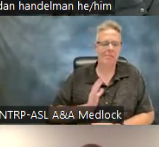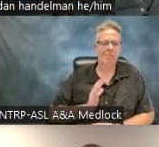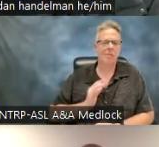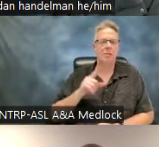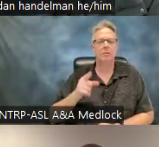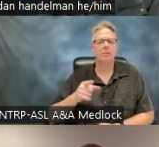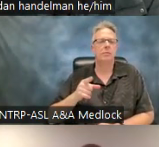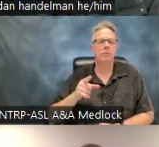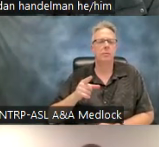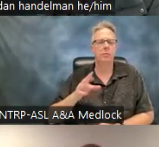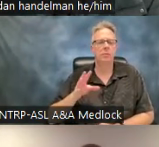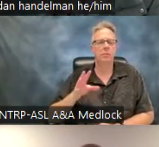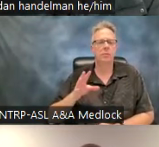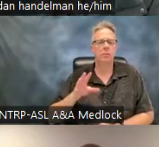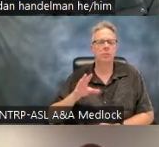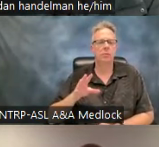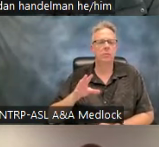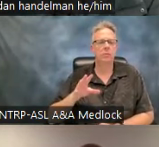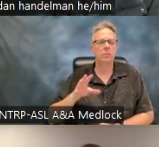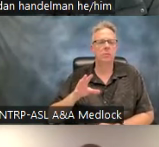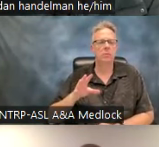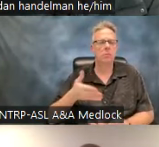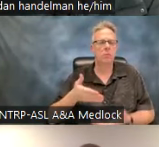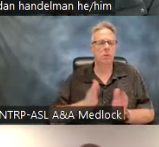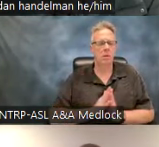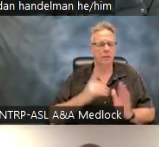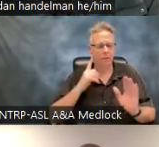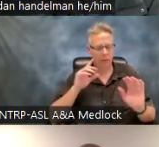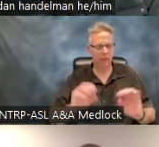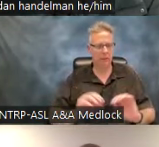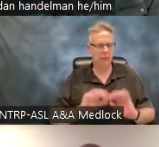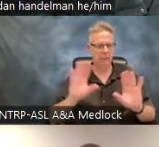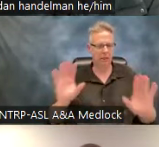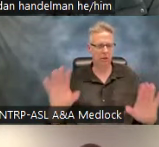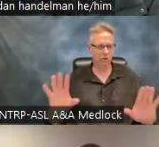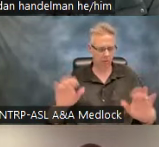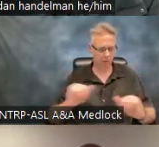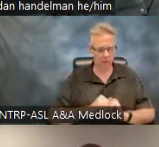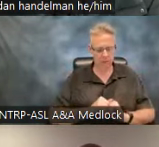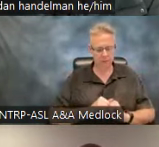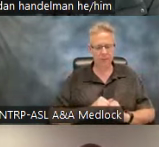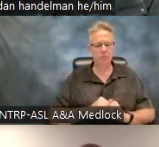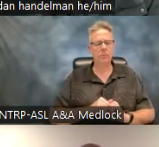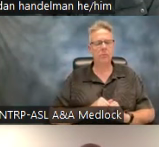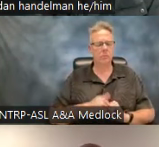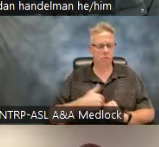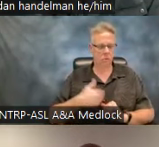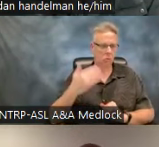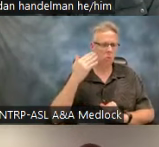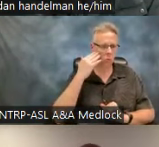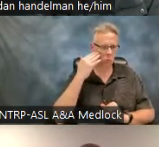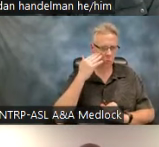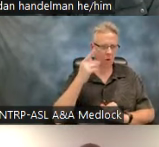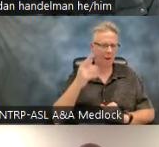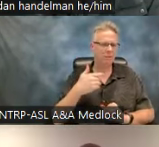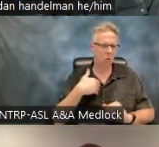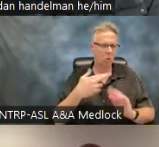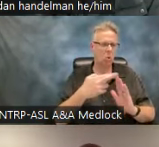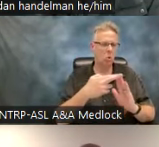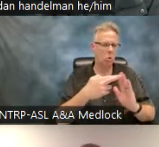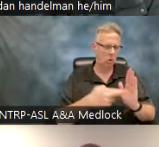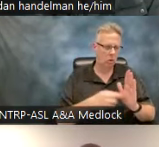Just asking for clarification feedback. I know that there are rules